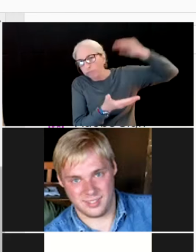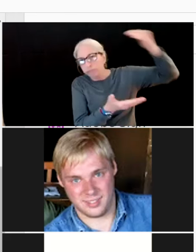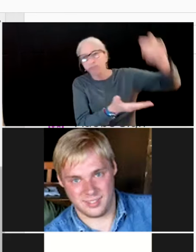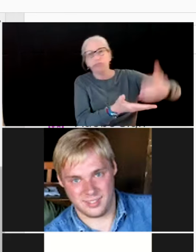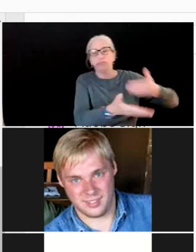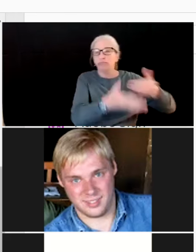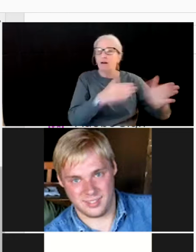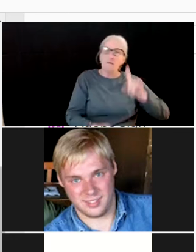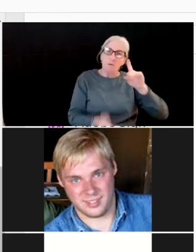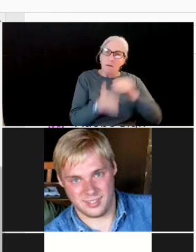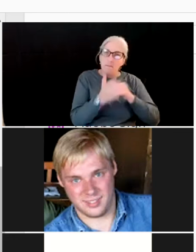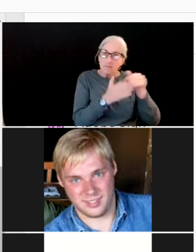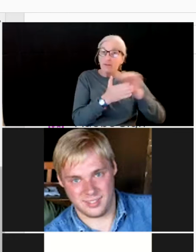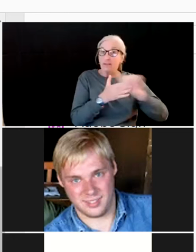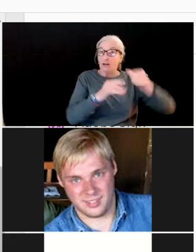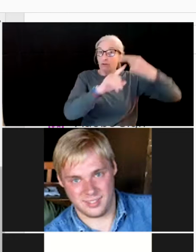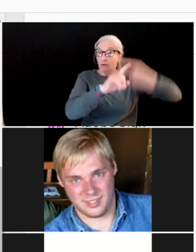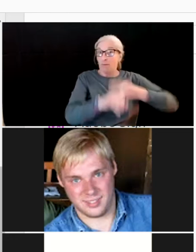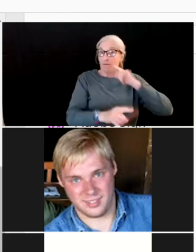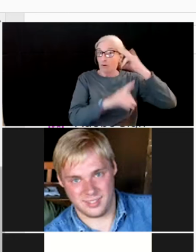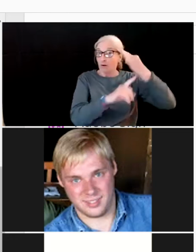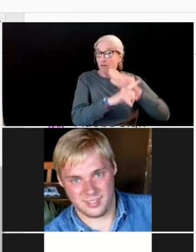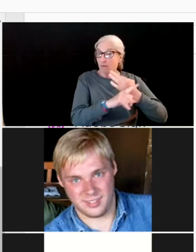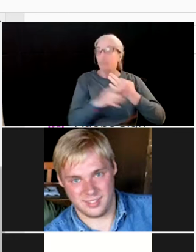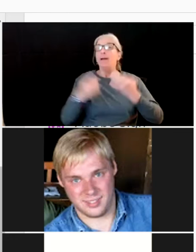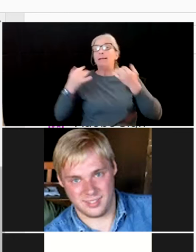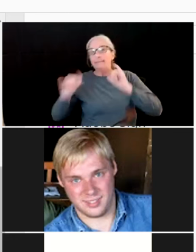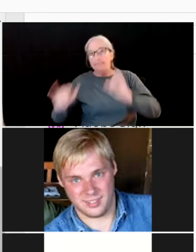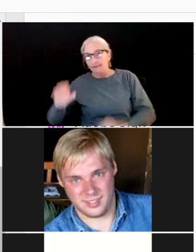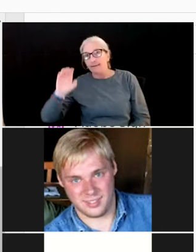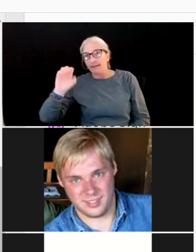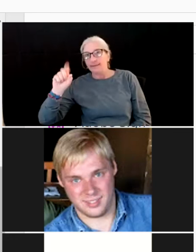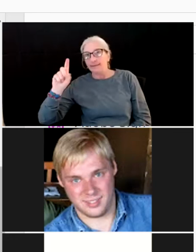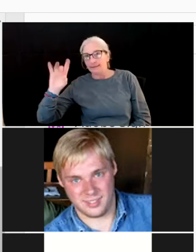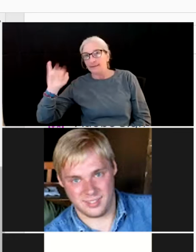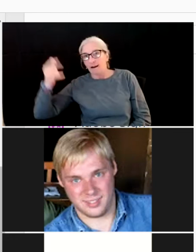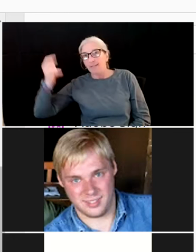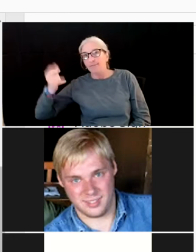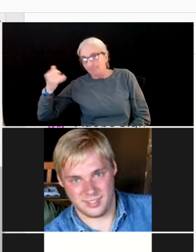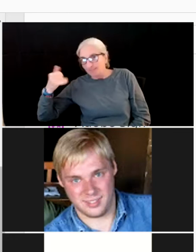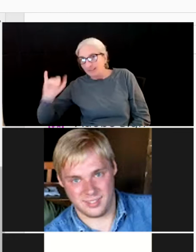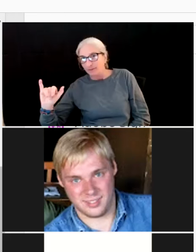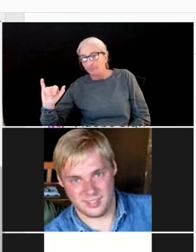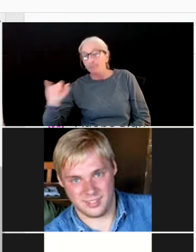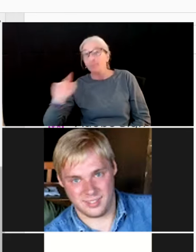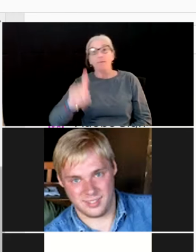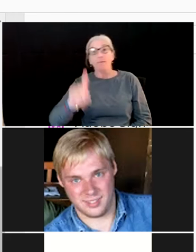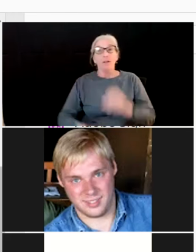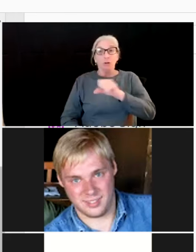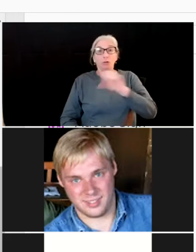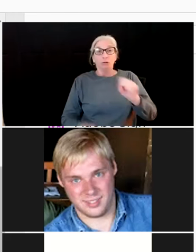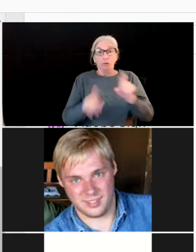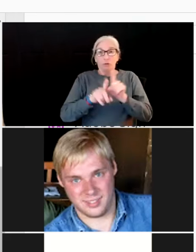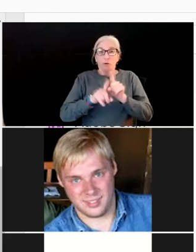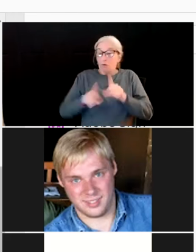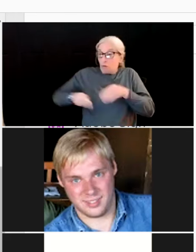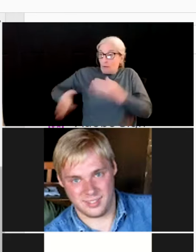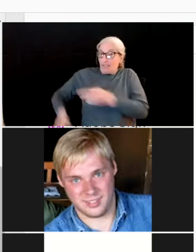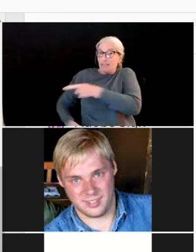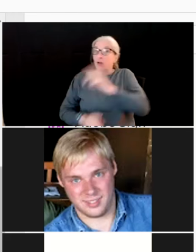still be eligible, all right? Social Security also allows them a 3-month grace period.